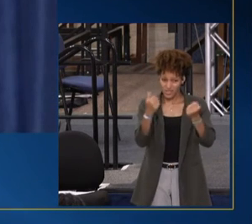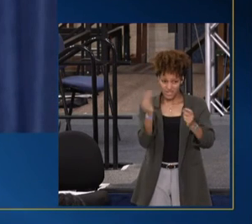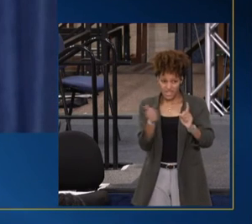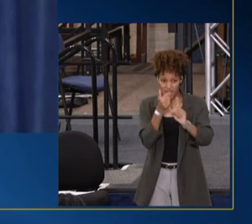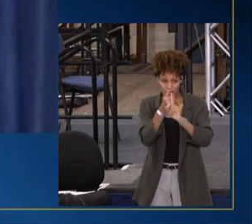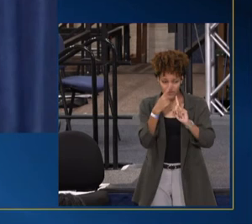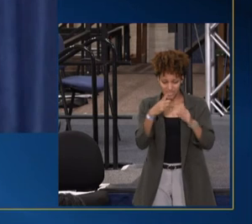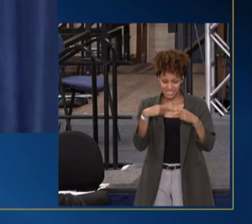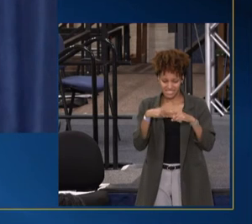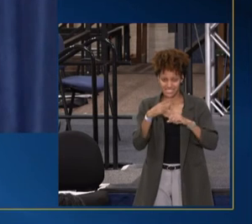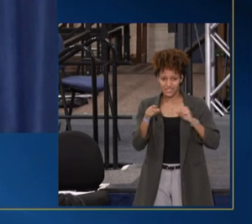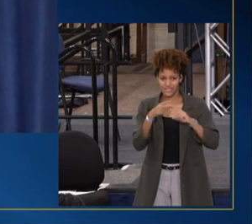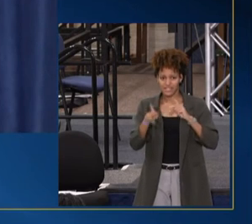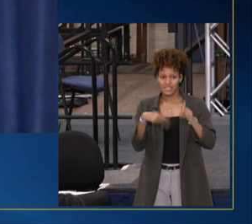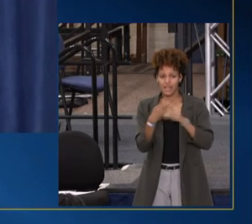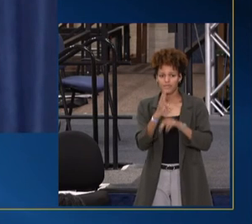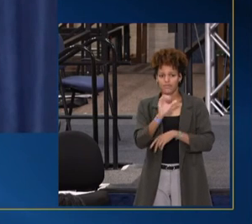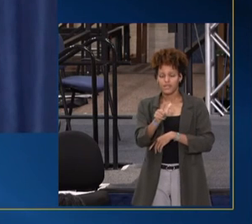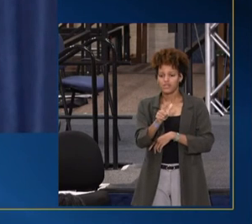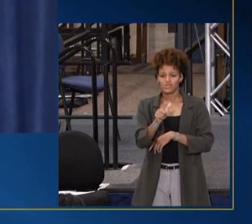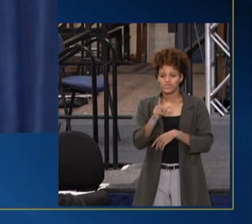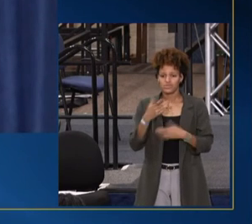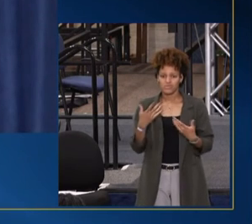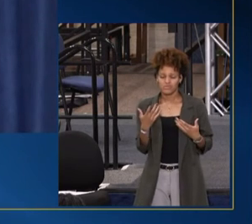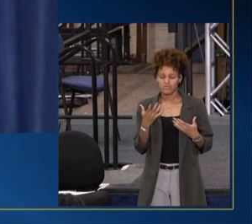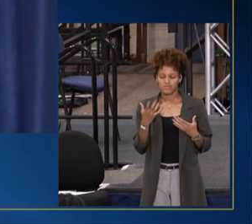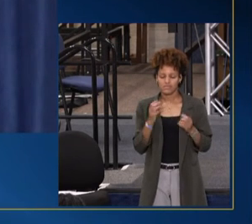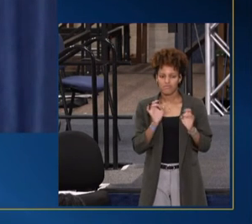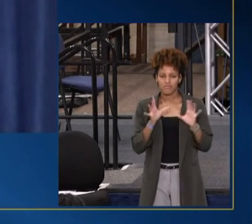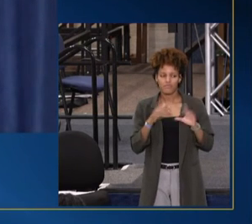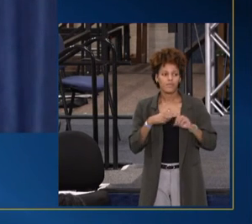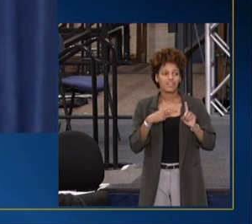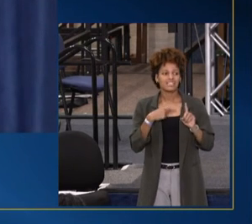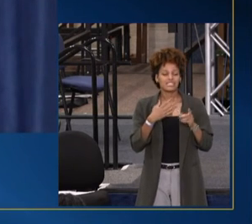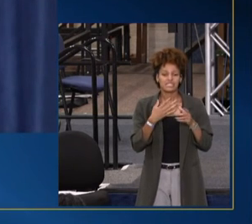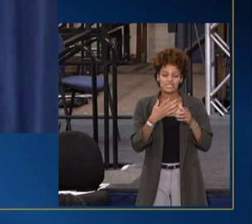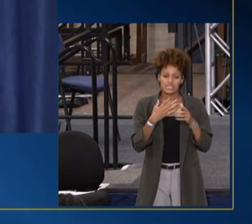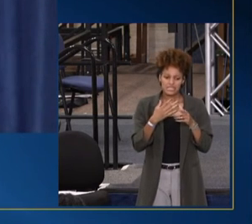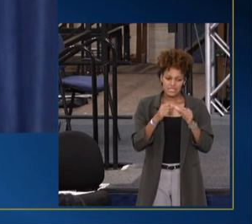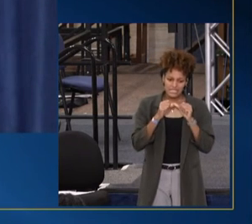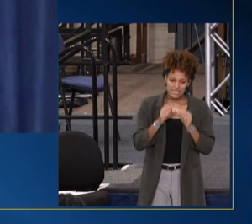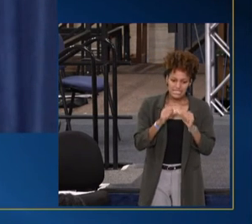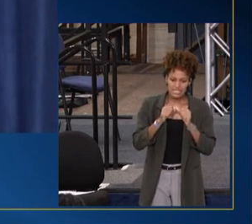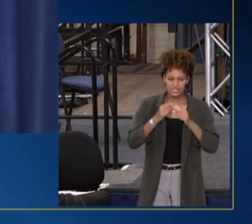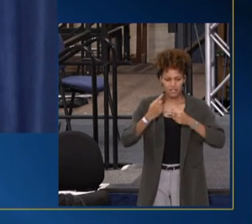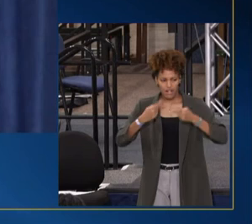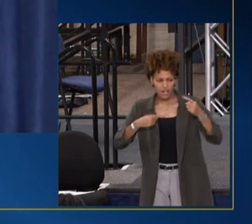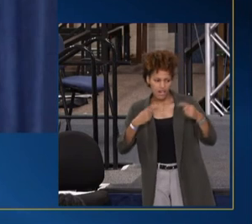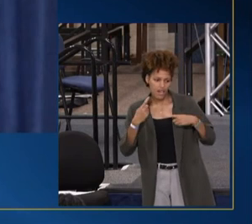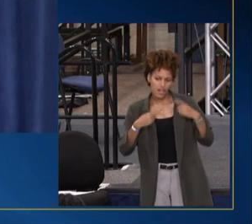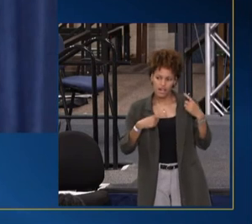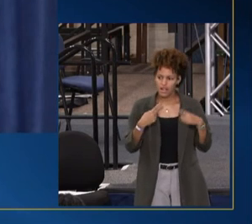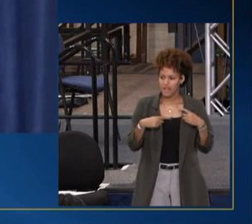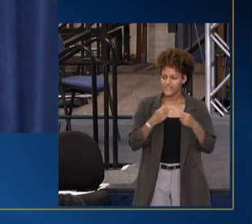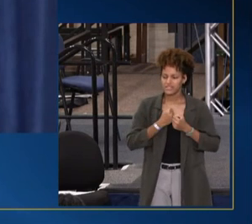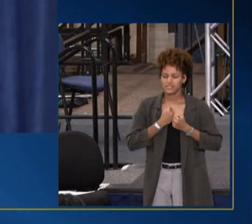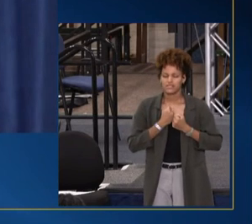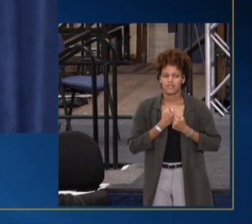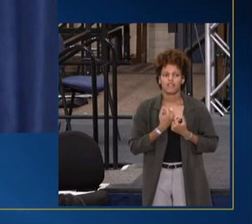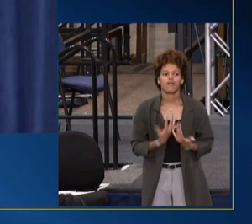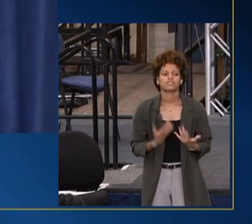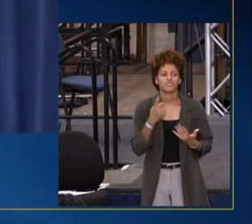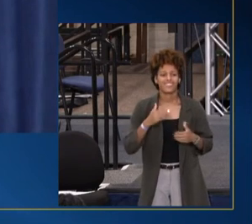bills is immeasurable. But the simple fact of the constant debate is something that wears on our young